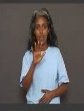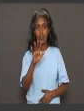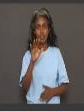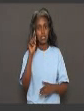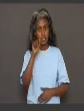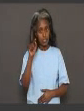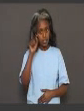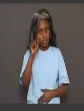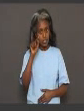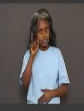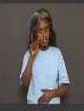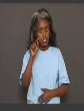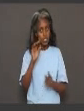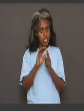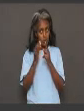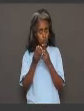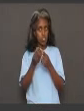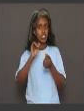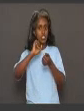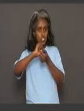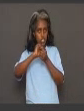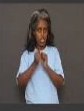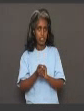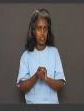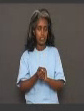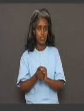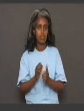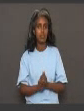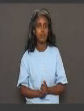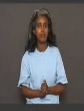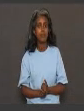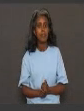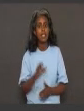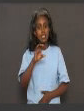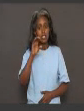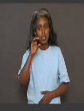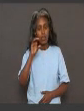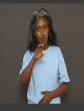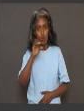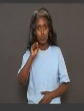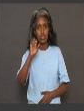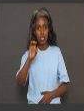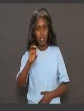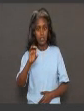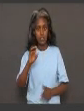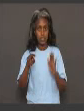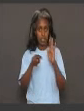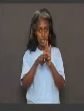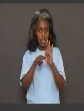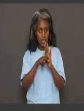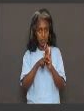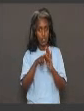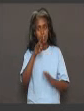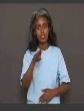405 degrees, the situation changes. The cosecant is